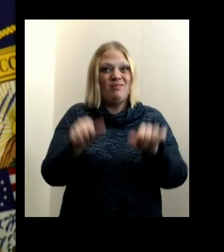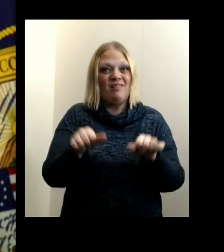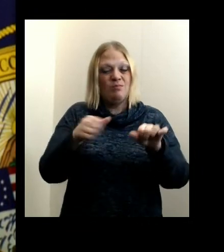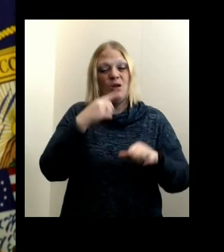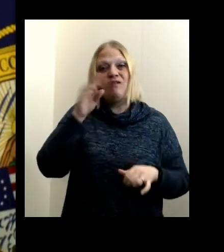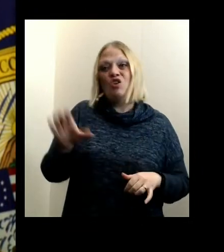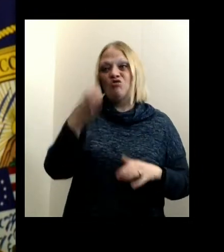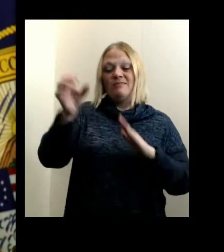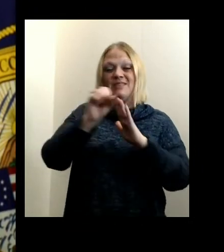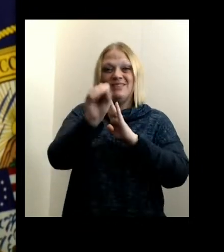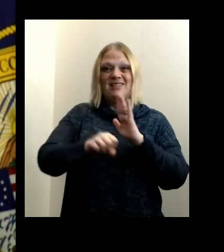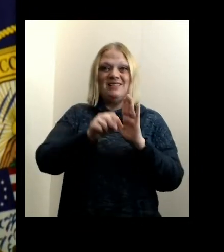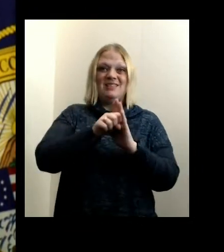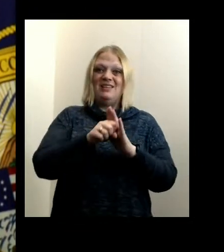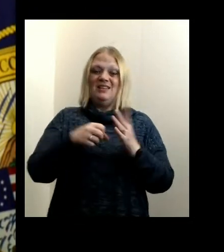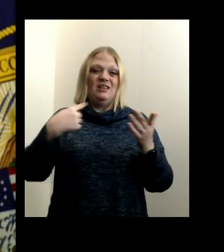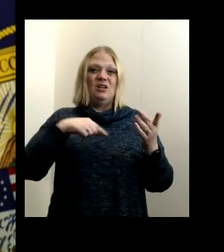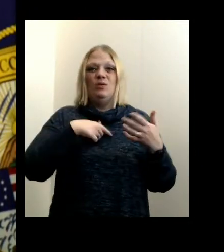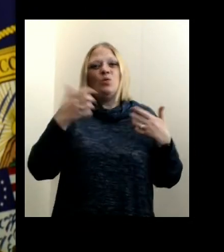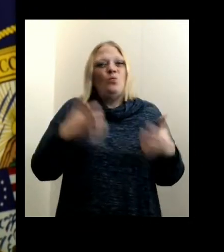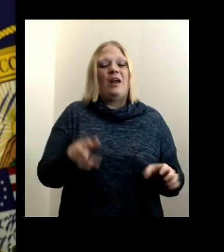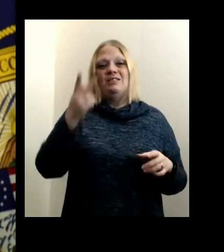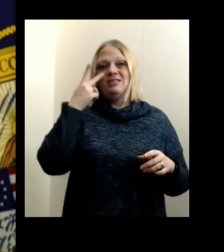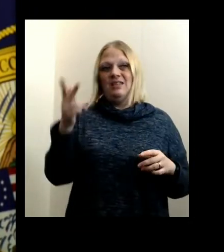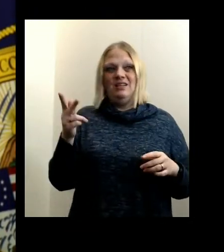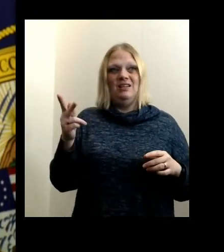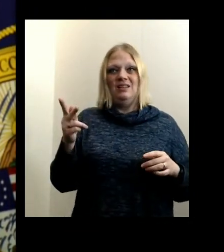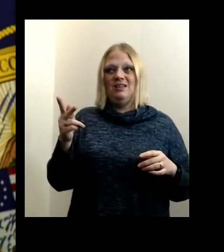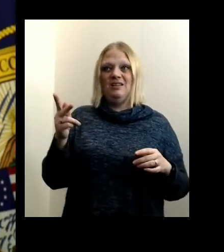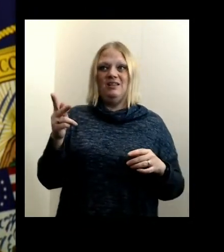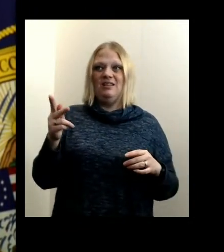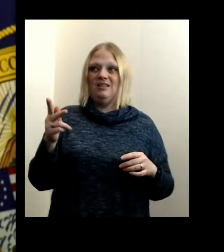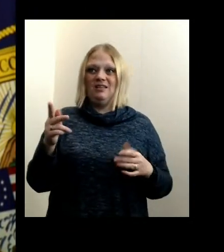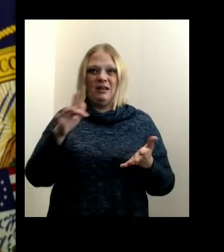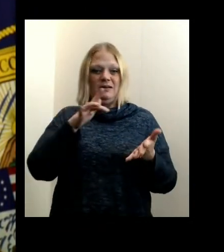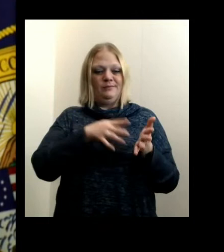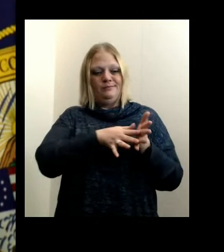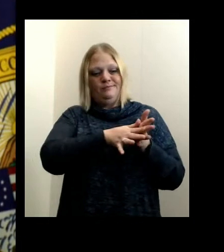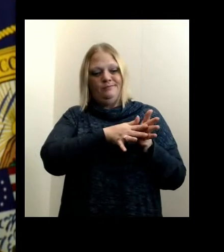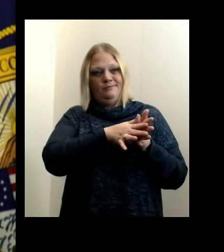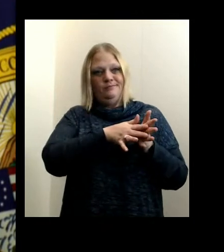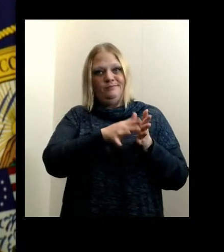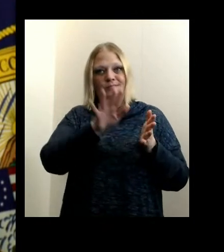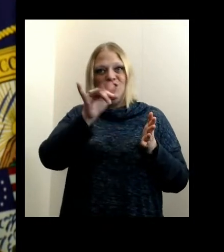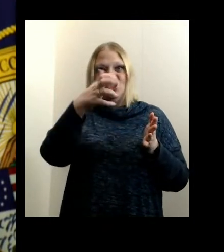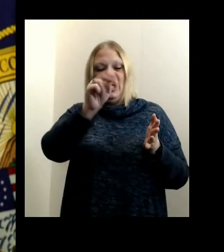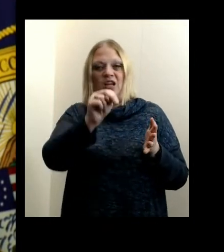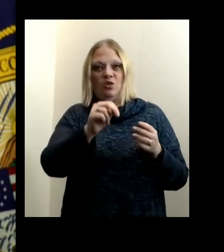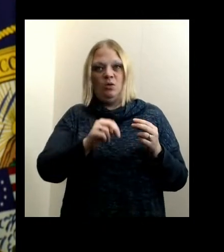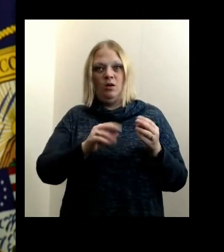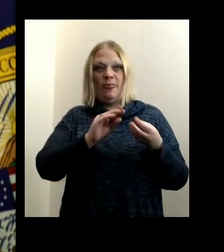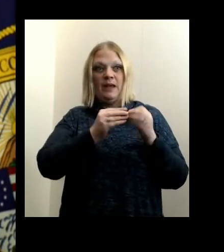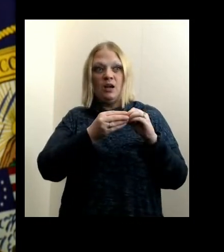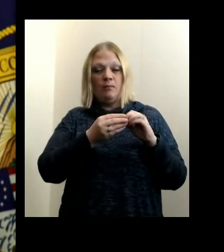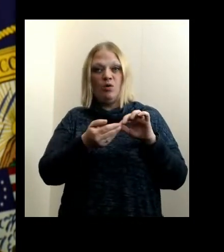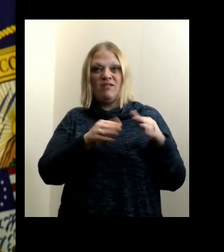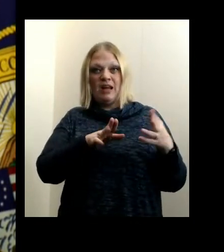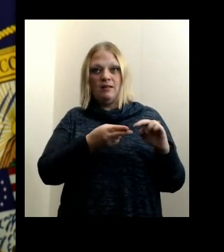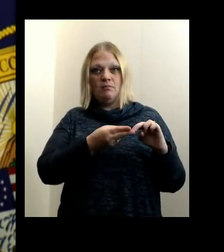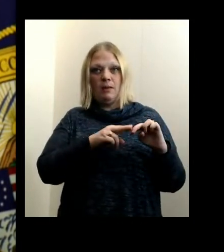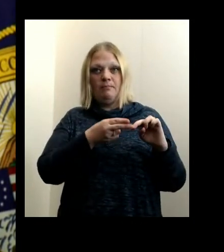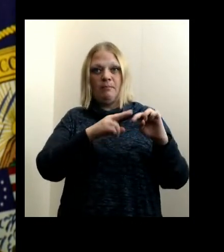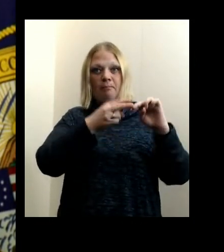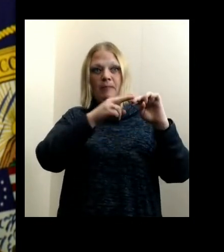Christmas season, we do not want to see, come mid-January, the increasing number of fatalities